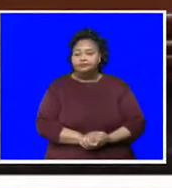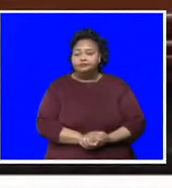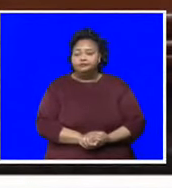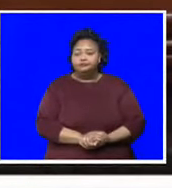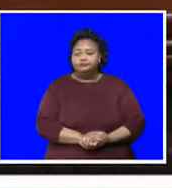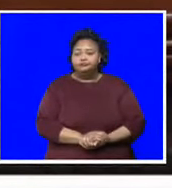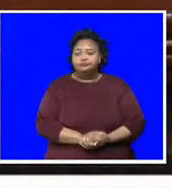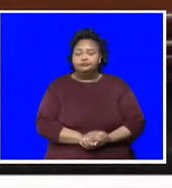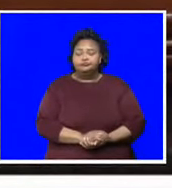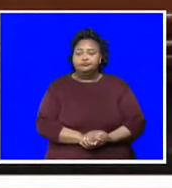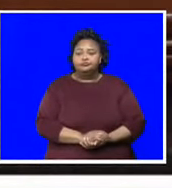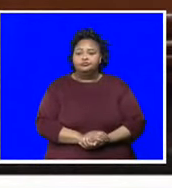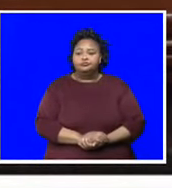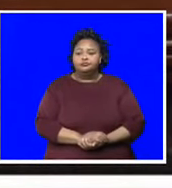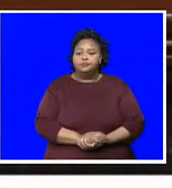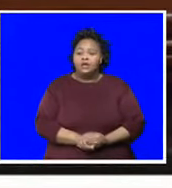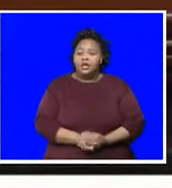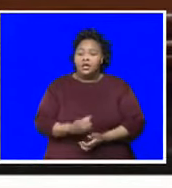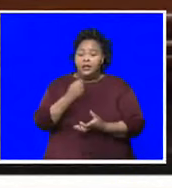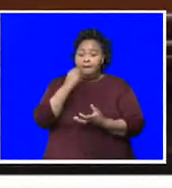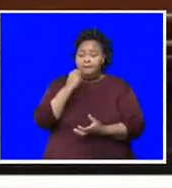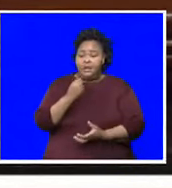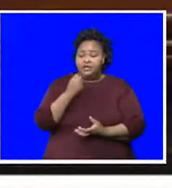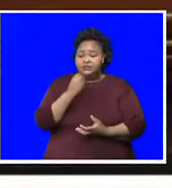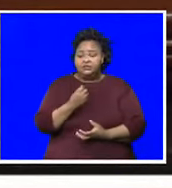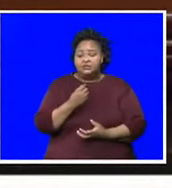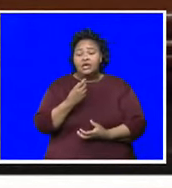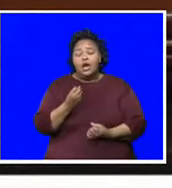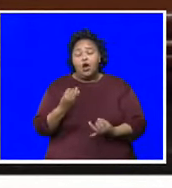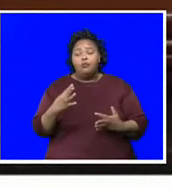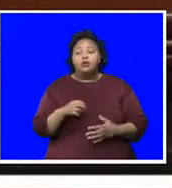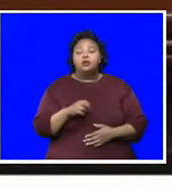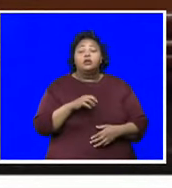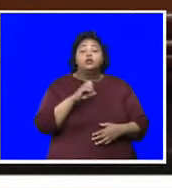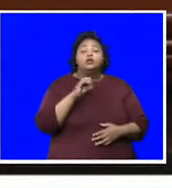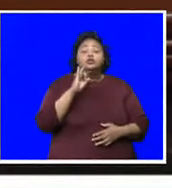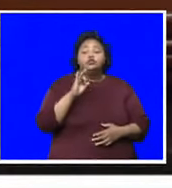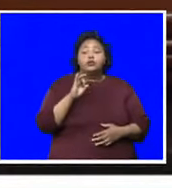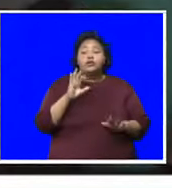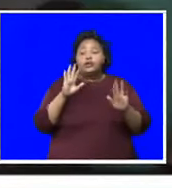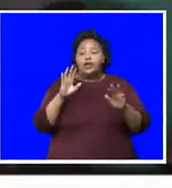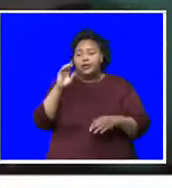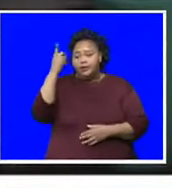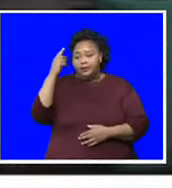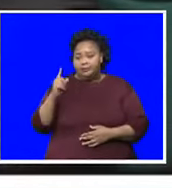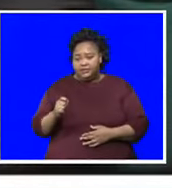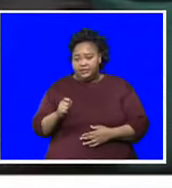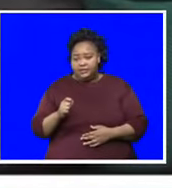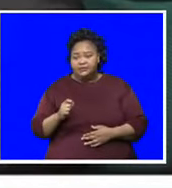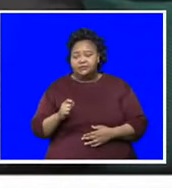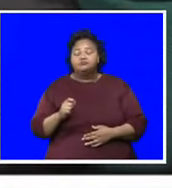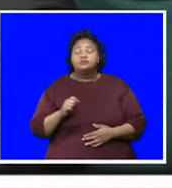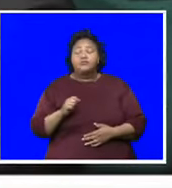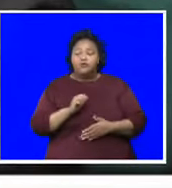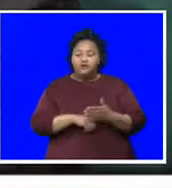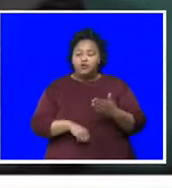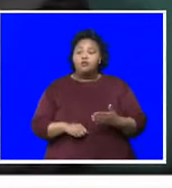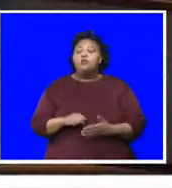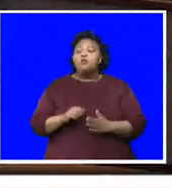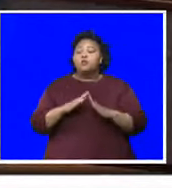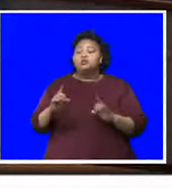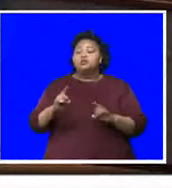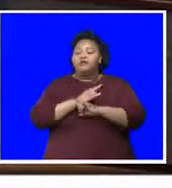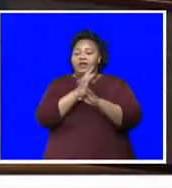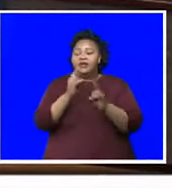leyo Mr. Speaker ingu 29% yale budget yonke yake health. Members of Parliament stated that the